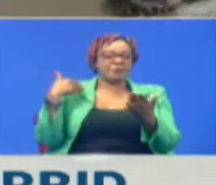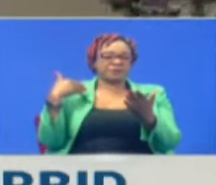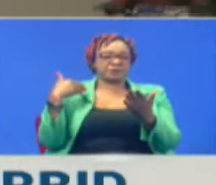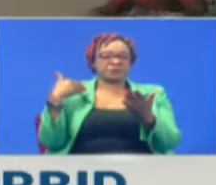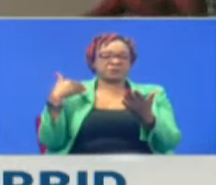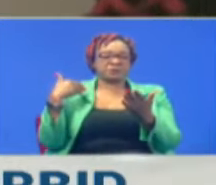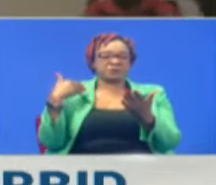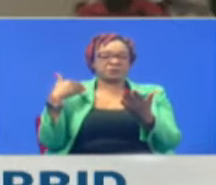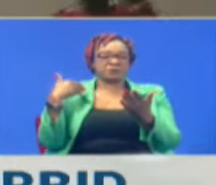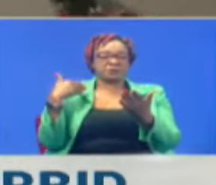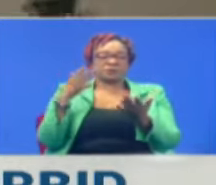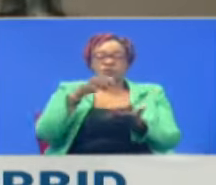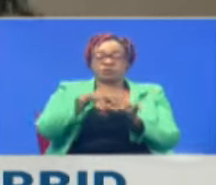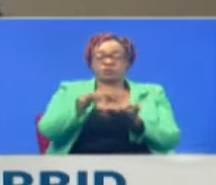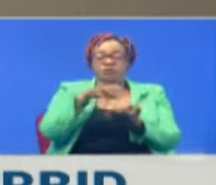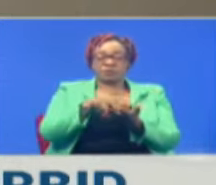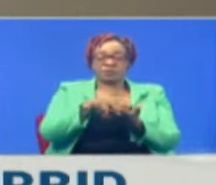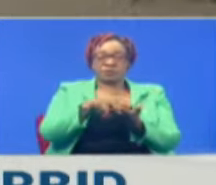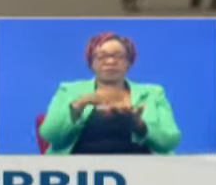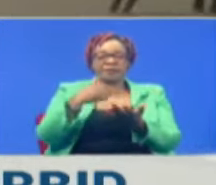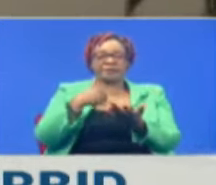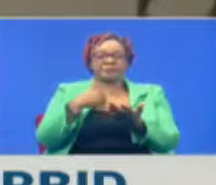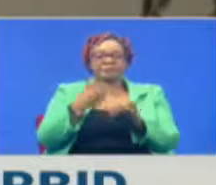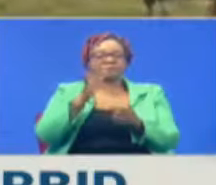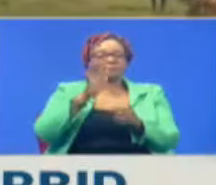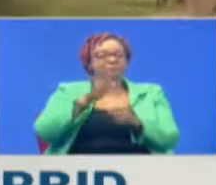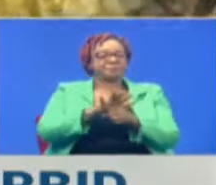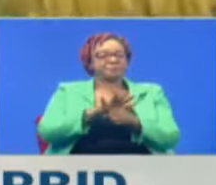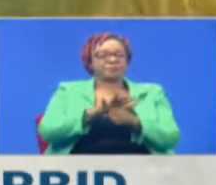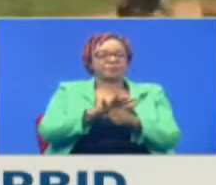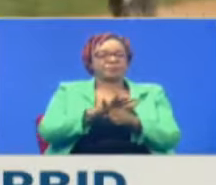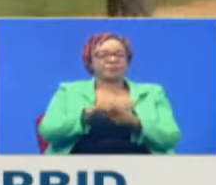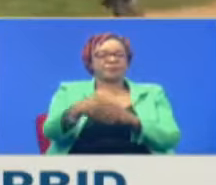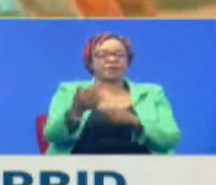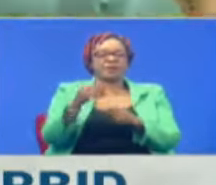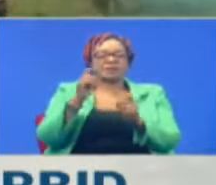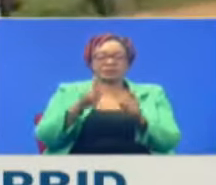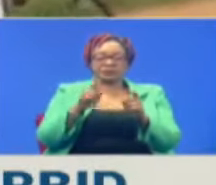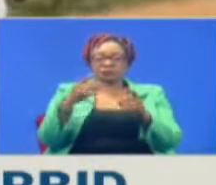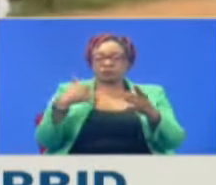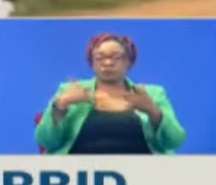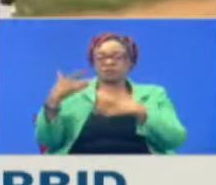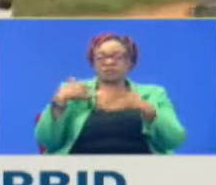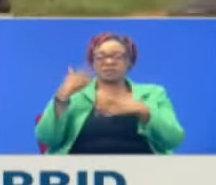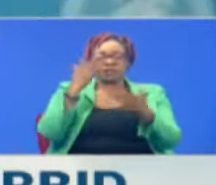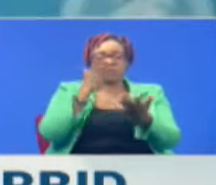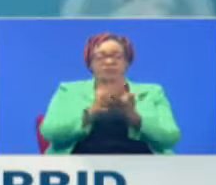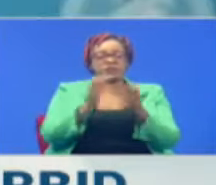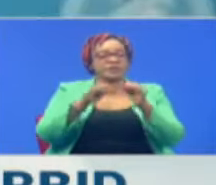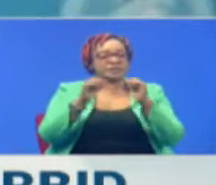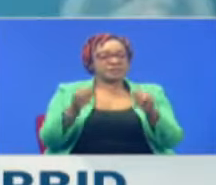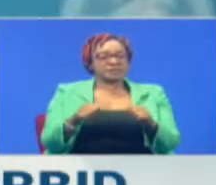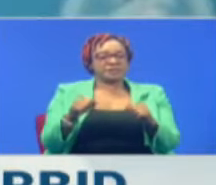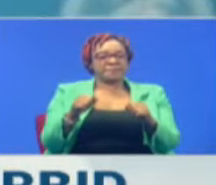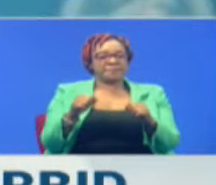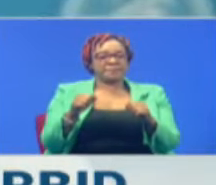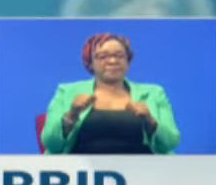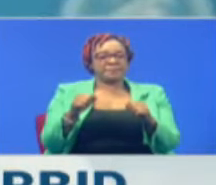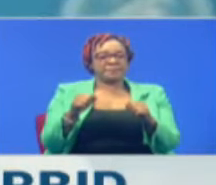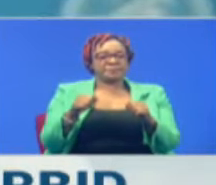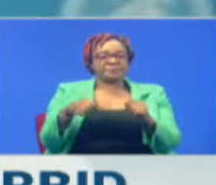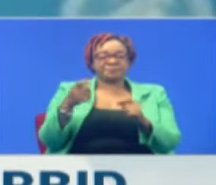morbid situation is marked by many letting their guards down amid a concerning reality of the systems. The increasing deaths